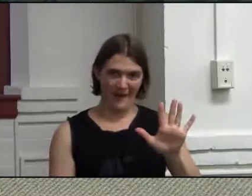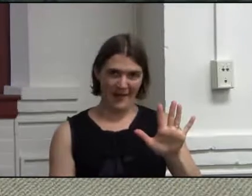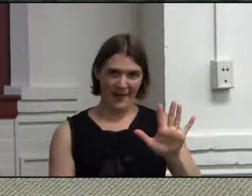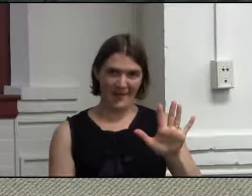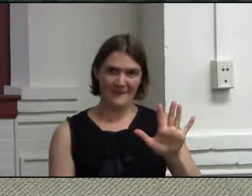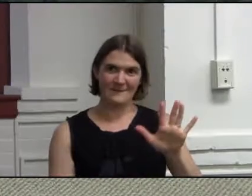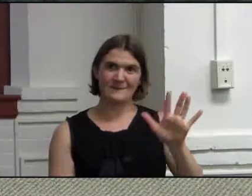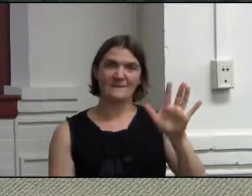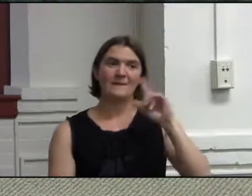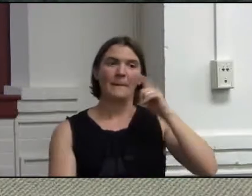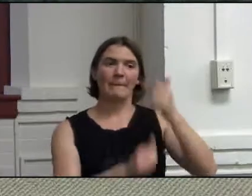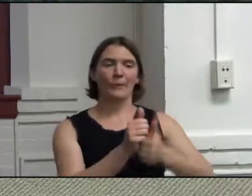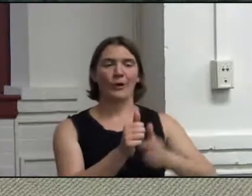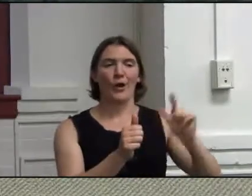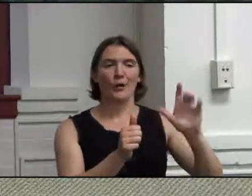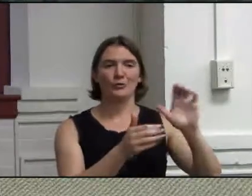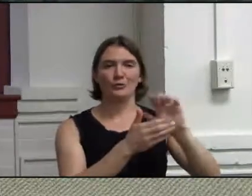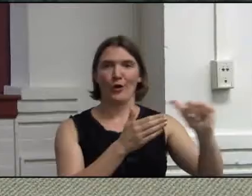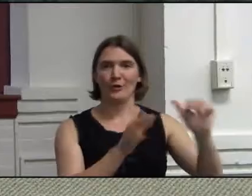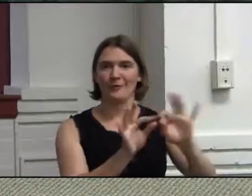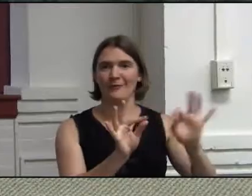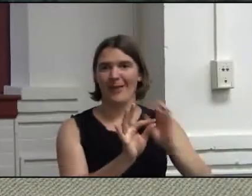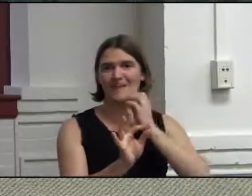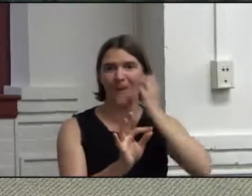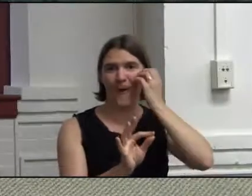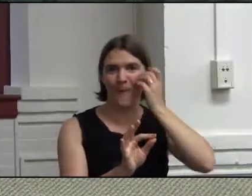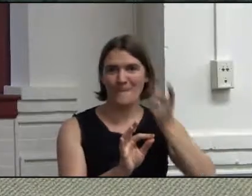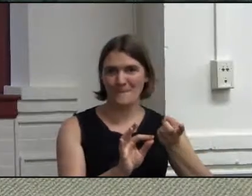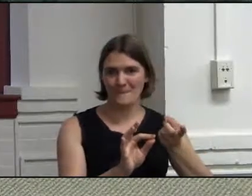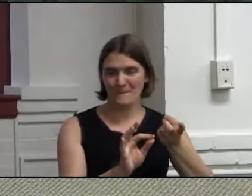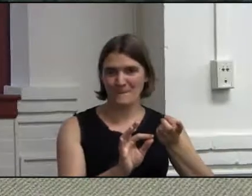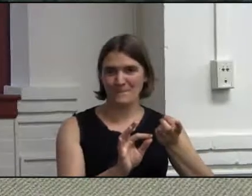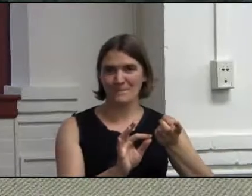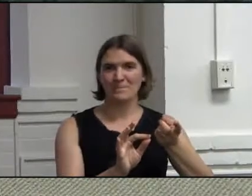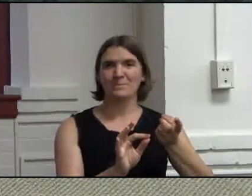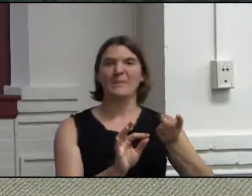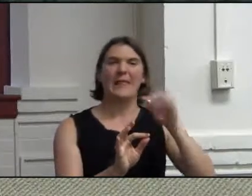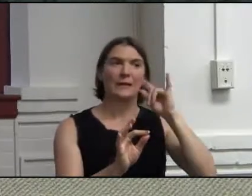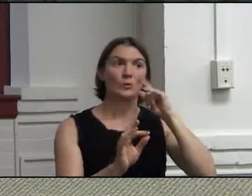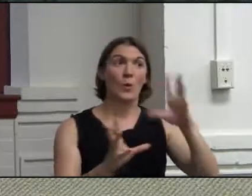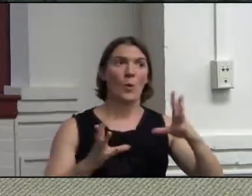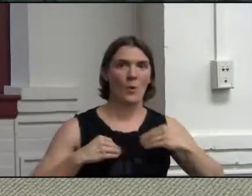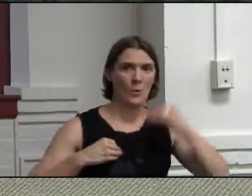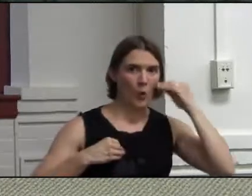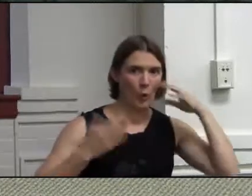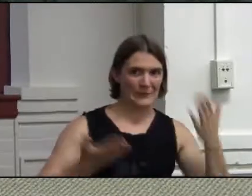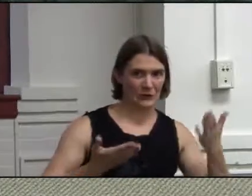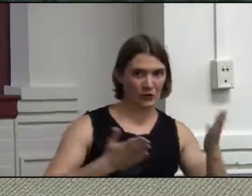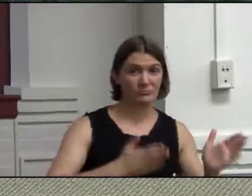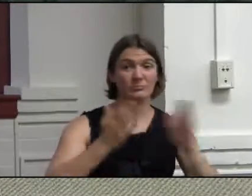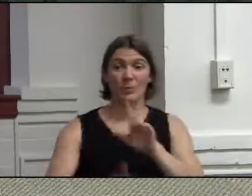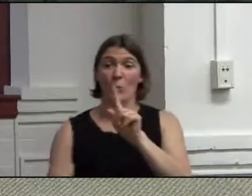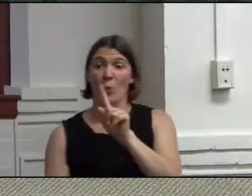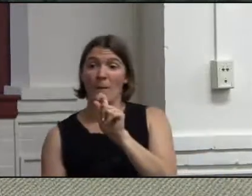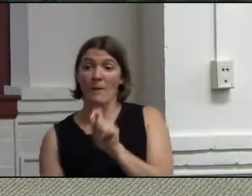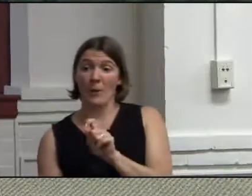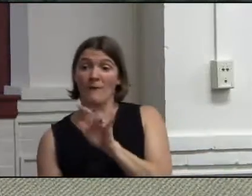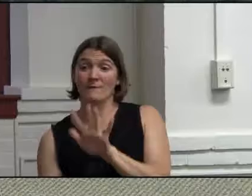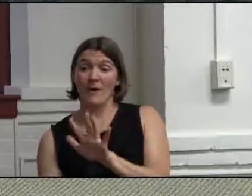1.5825 per $100 of assessed valuation for homestead properties, and